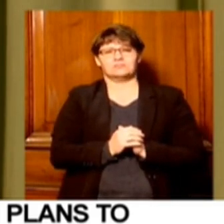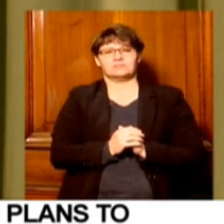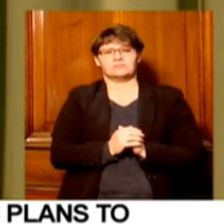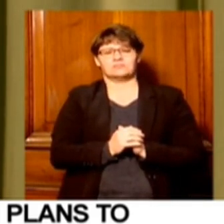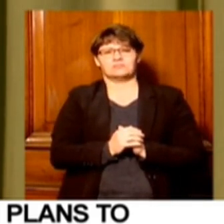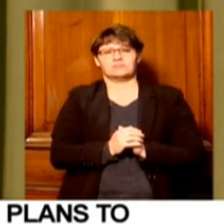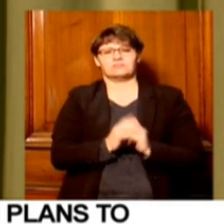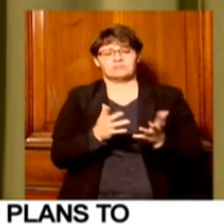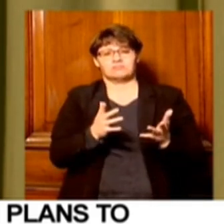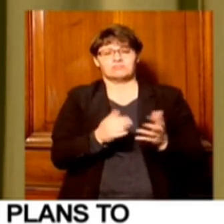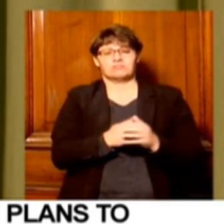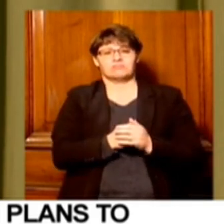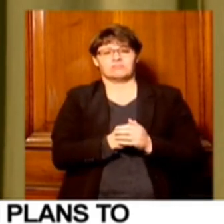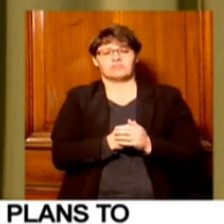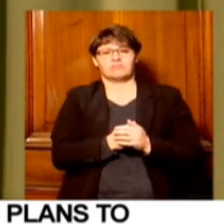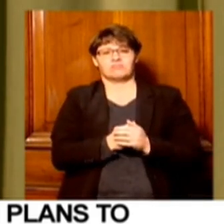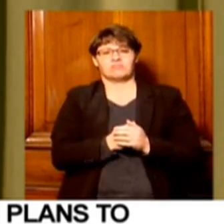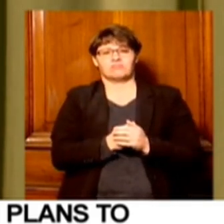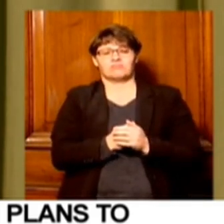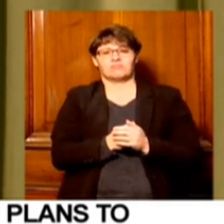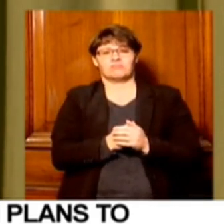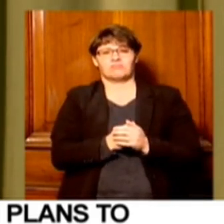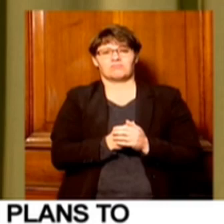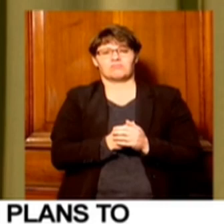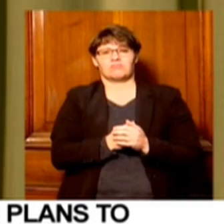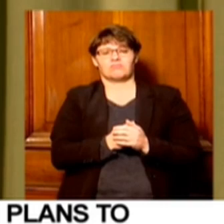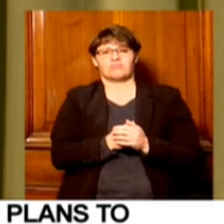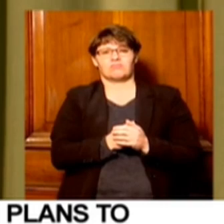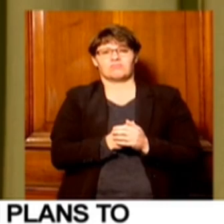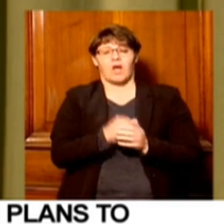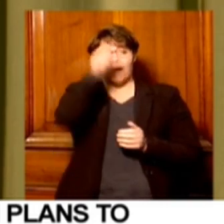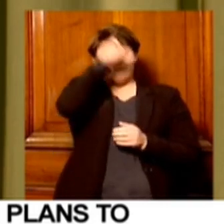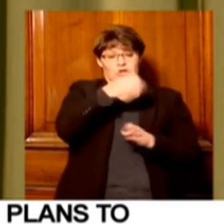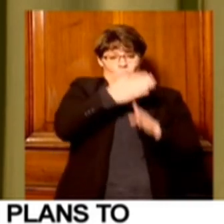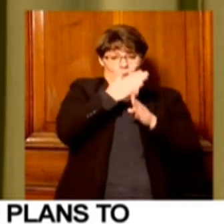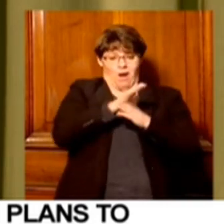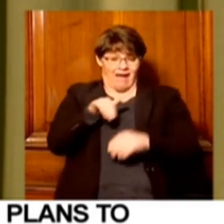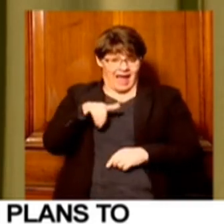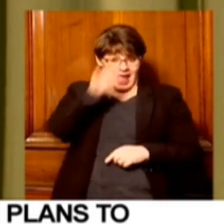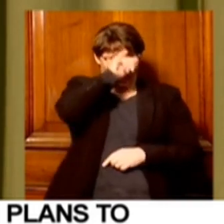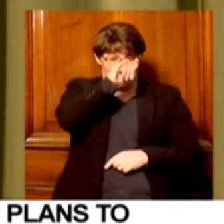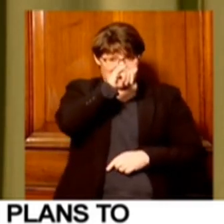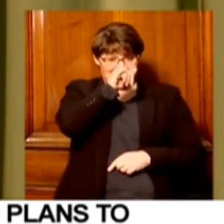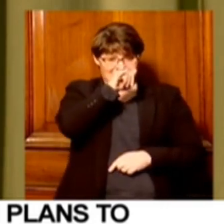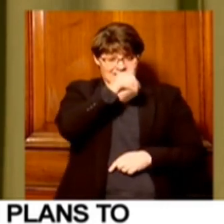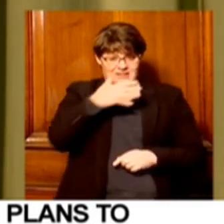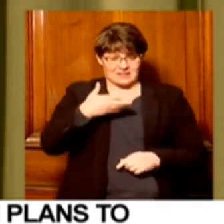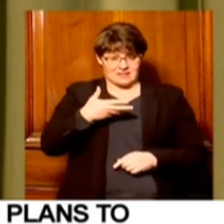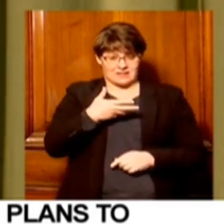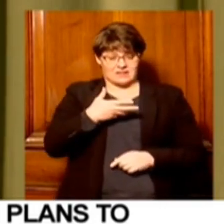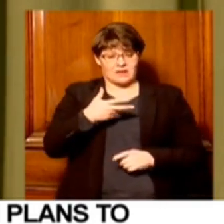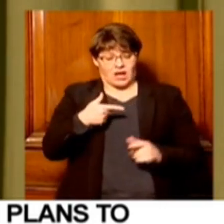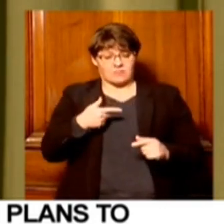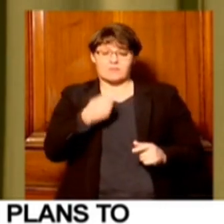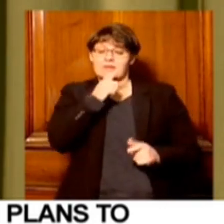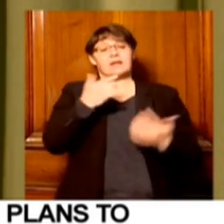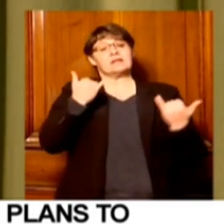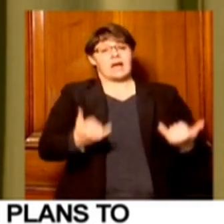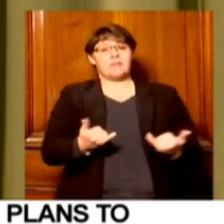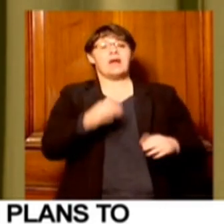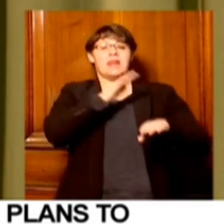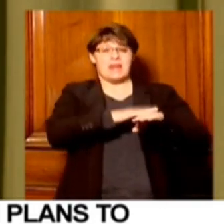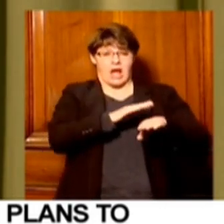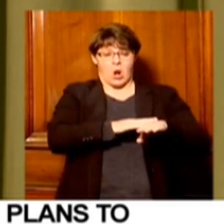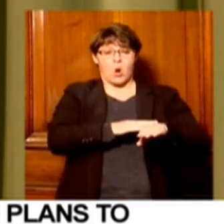When you are told by a steward, an air steward, to say, it's now time to listen to